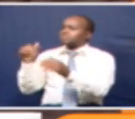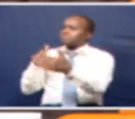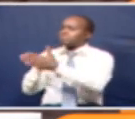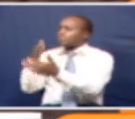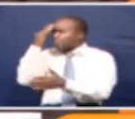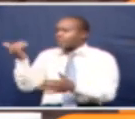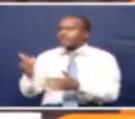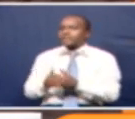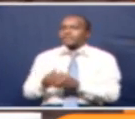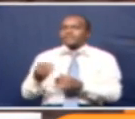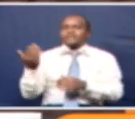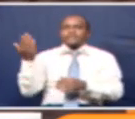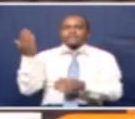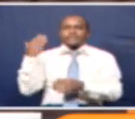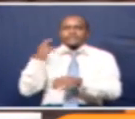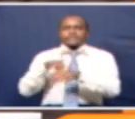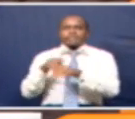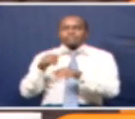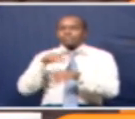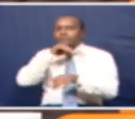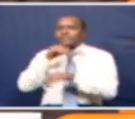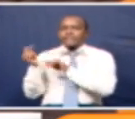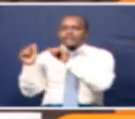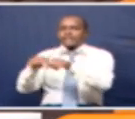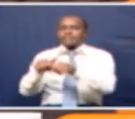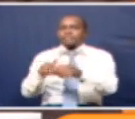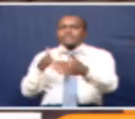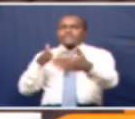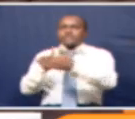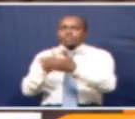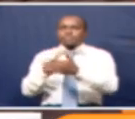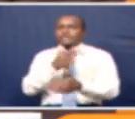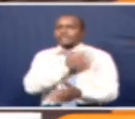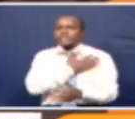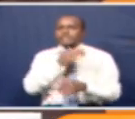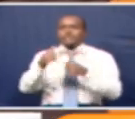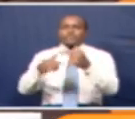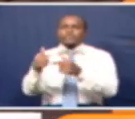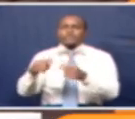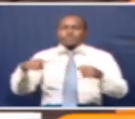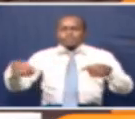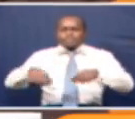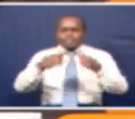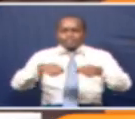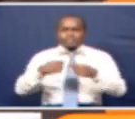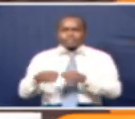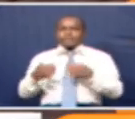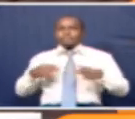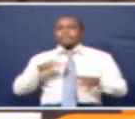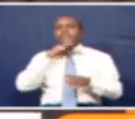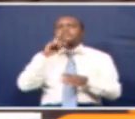We saw last time when Raila Odinga was coming back into the country, when they stopped them and NASA went on, it was chaotic and actually people lost